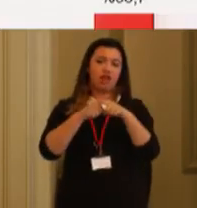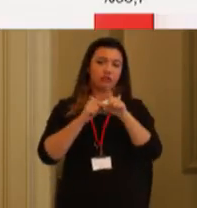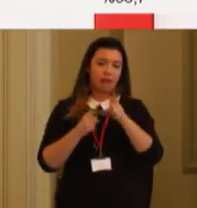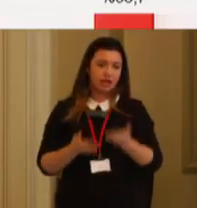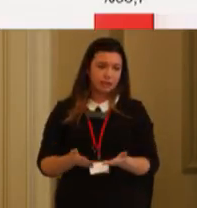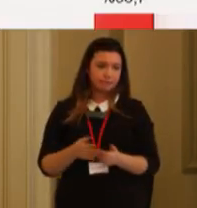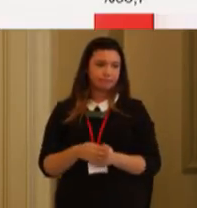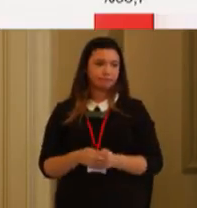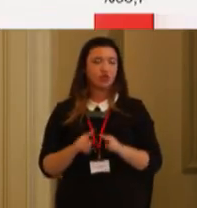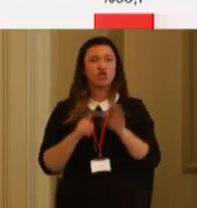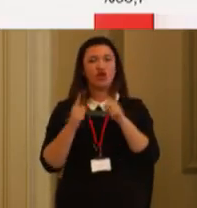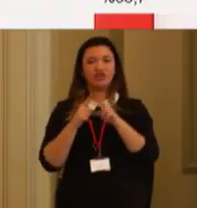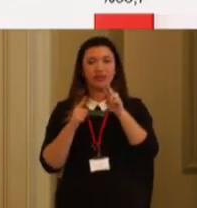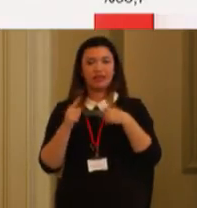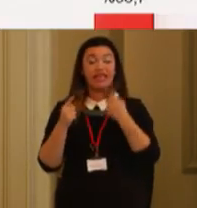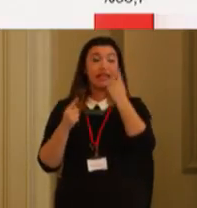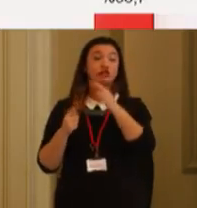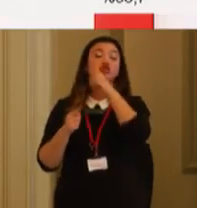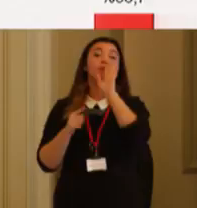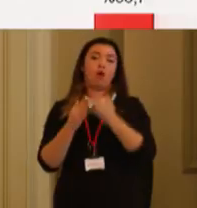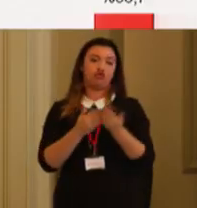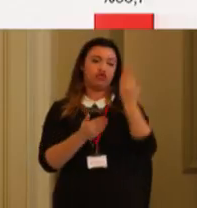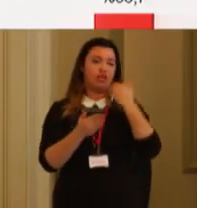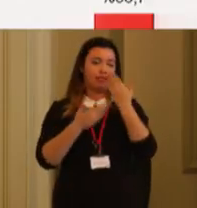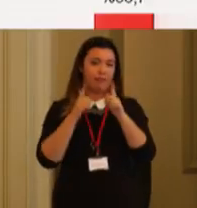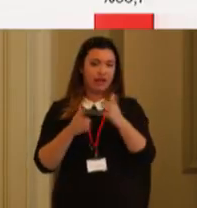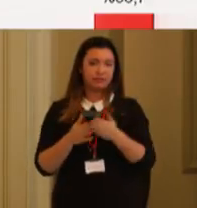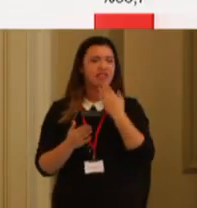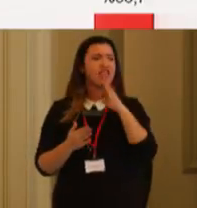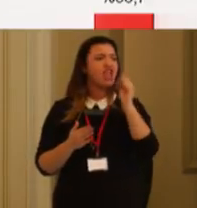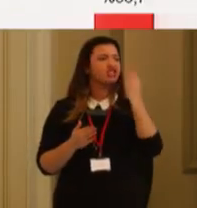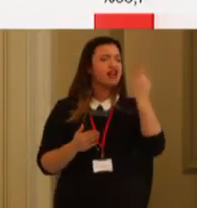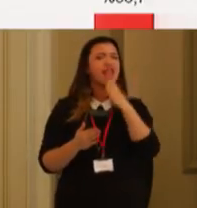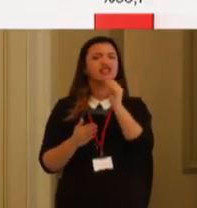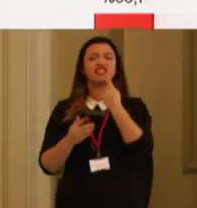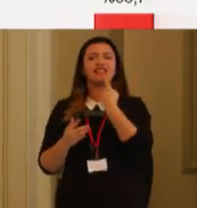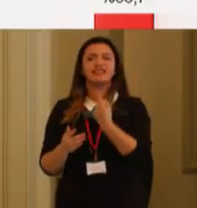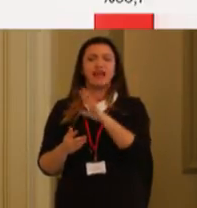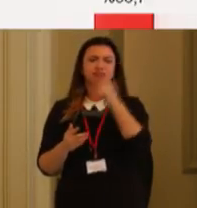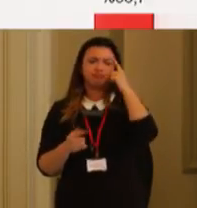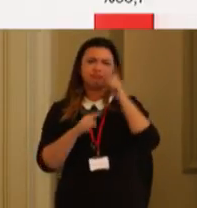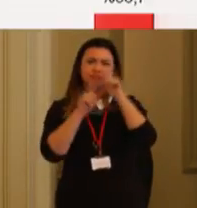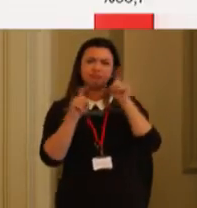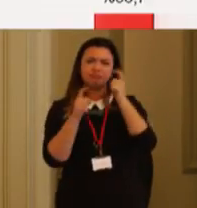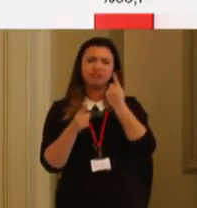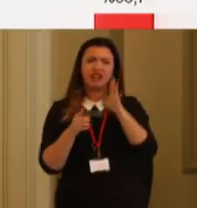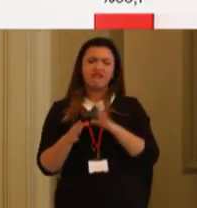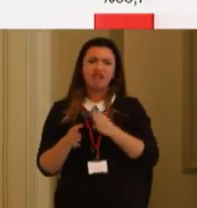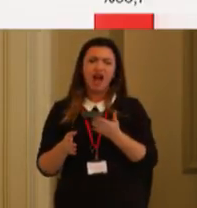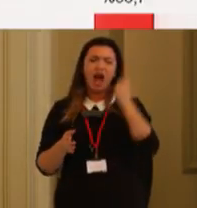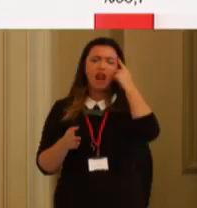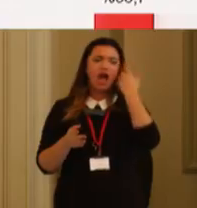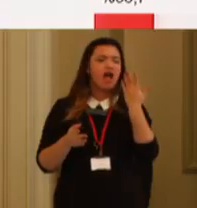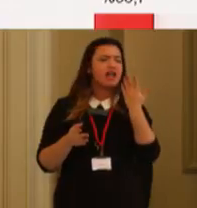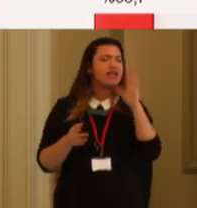we went to, here they are before we proceed with the results. Youngsters and the youth, speaking of which, you